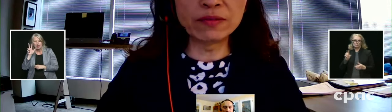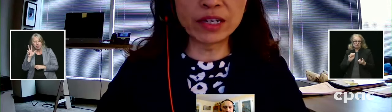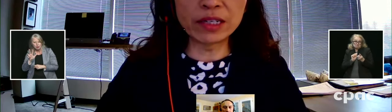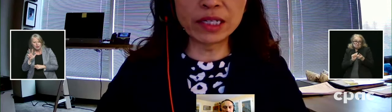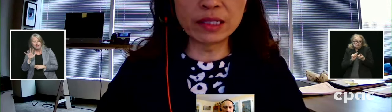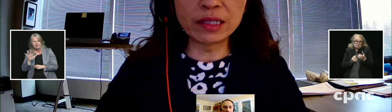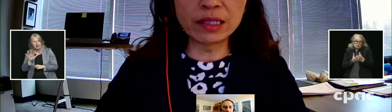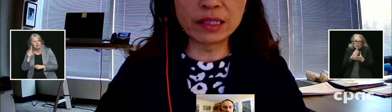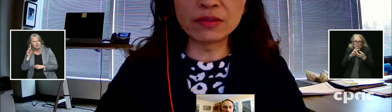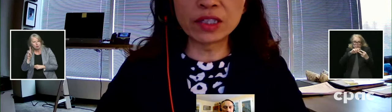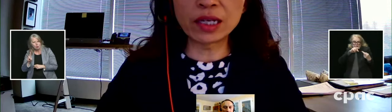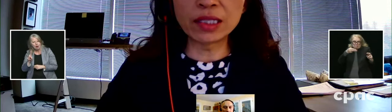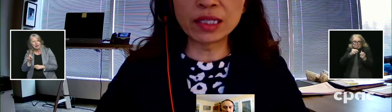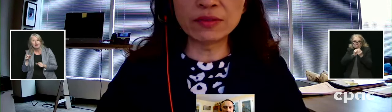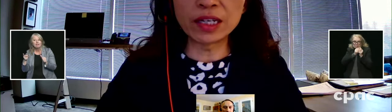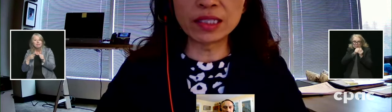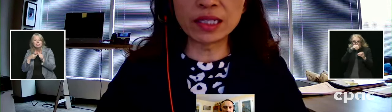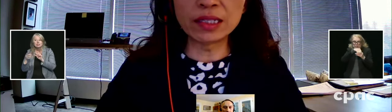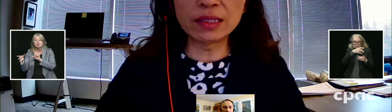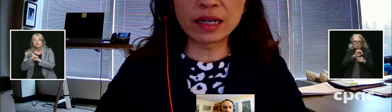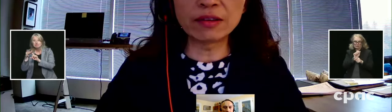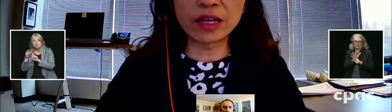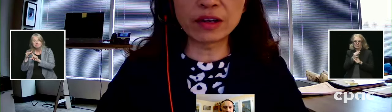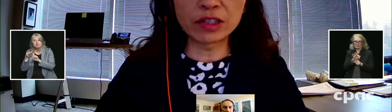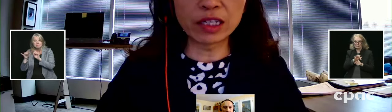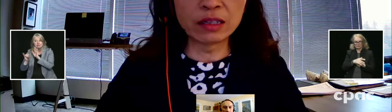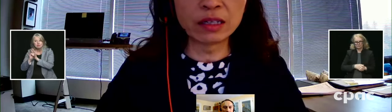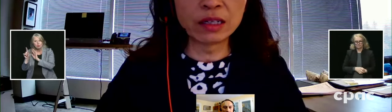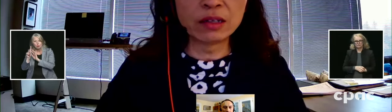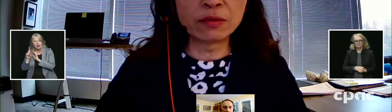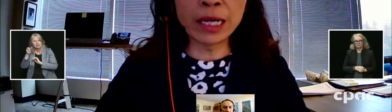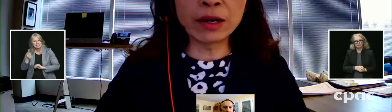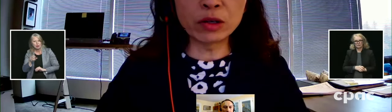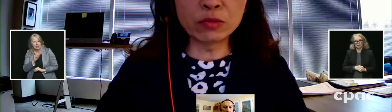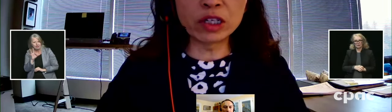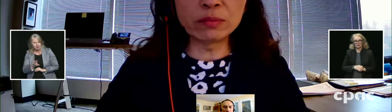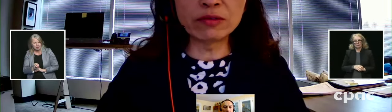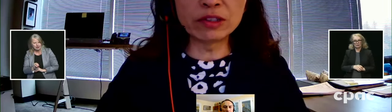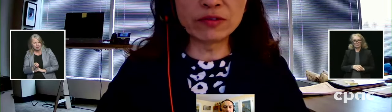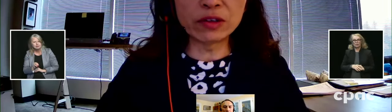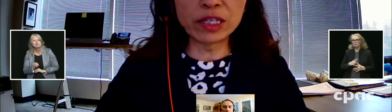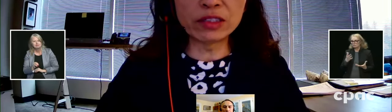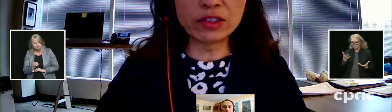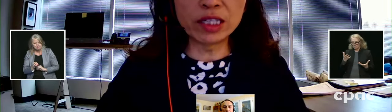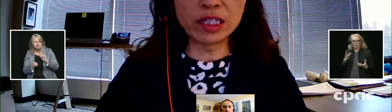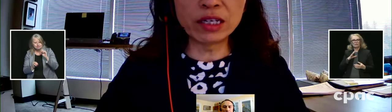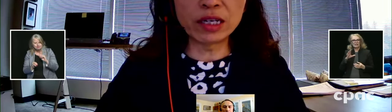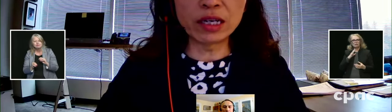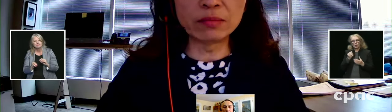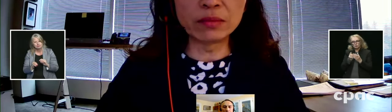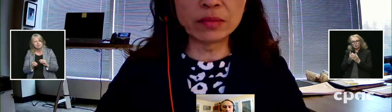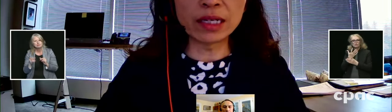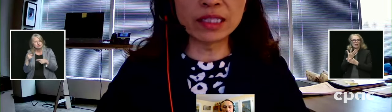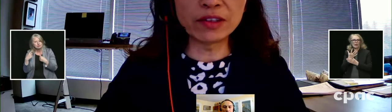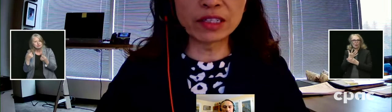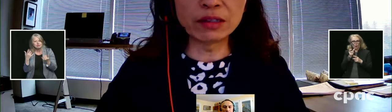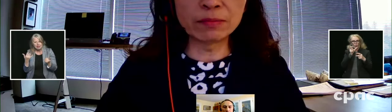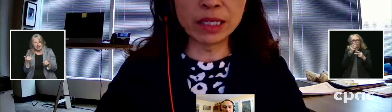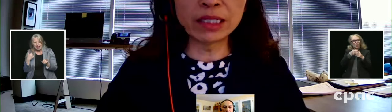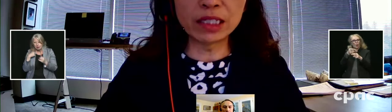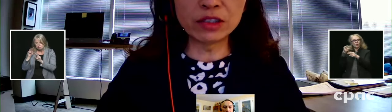B.1.351 variant that was first identified in South Africa. From now on, we're going to be referring to the